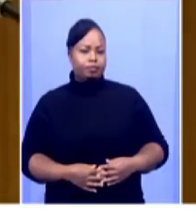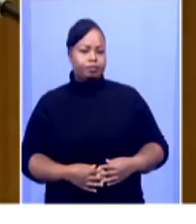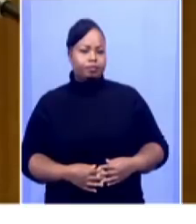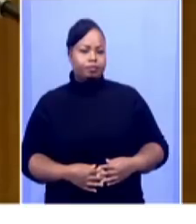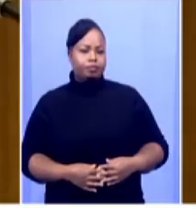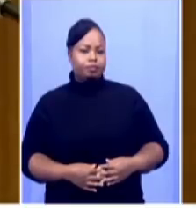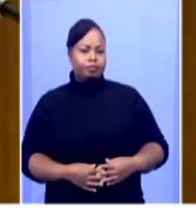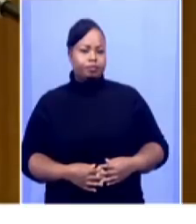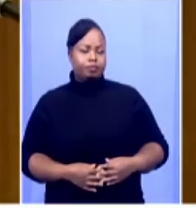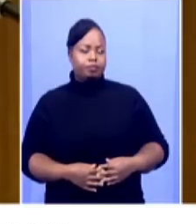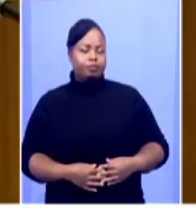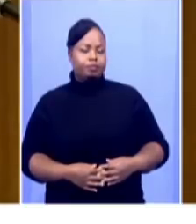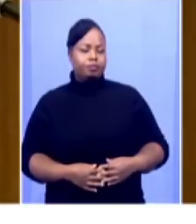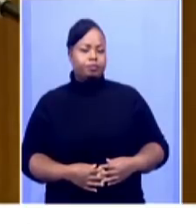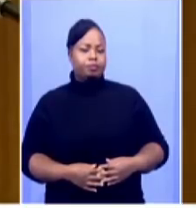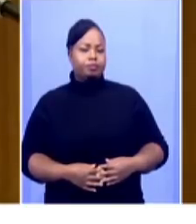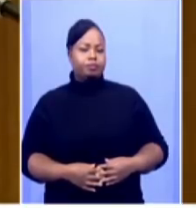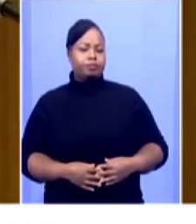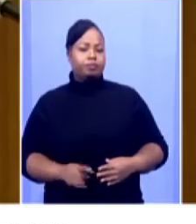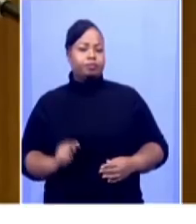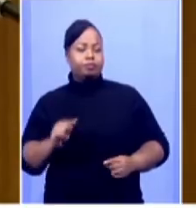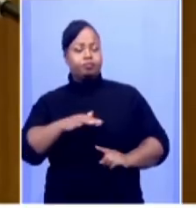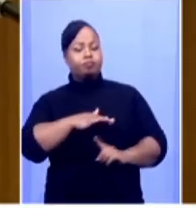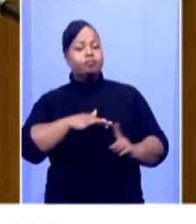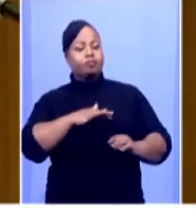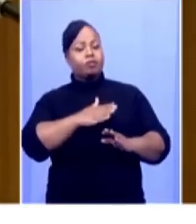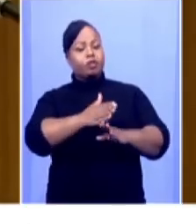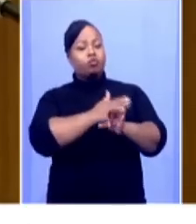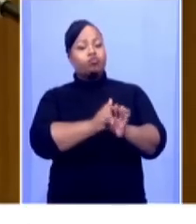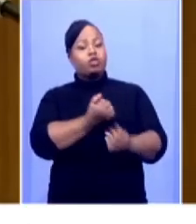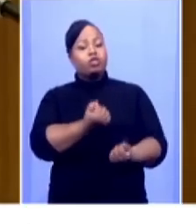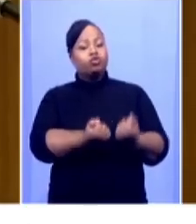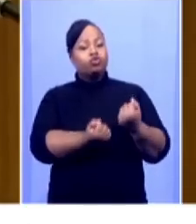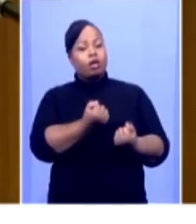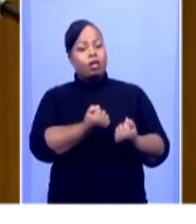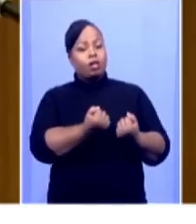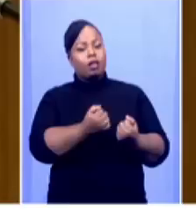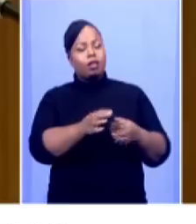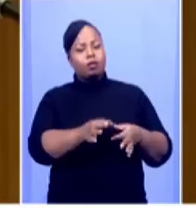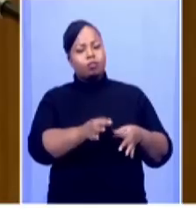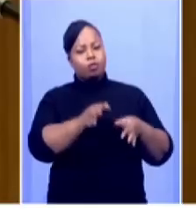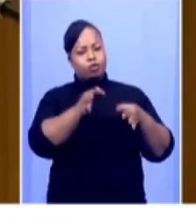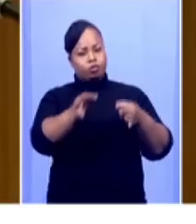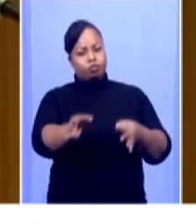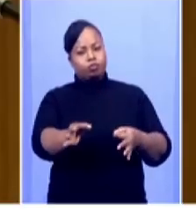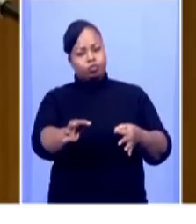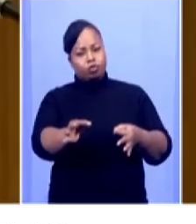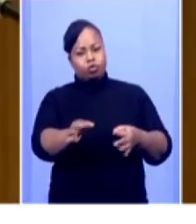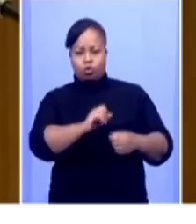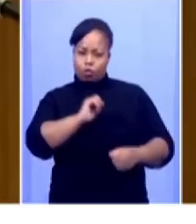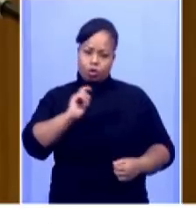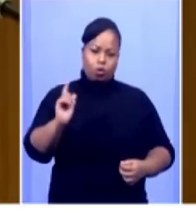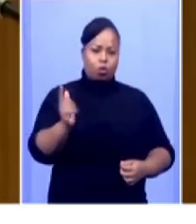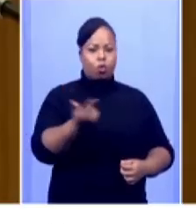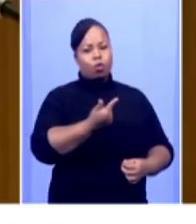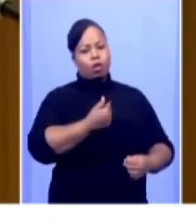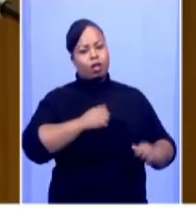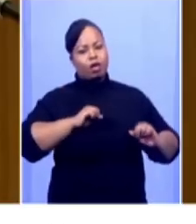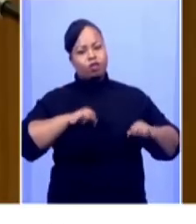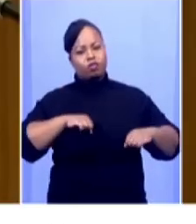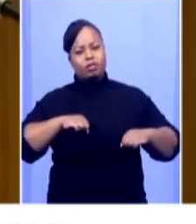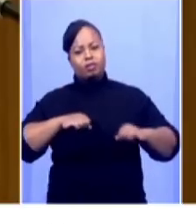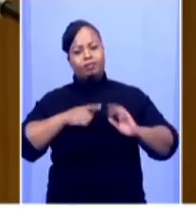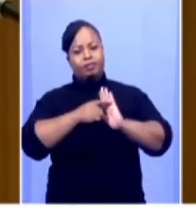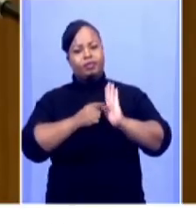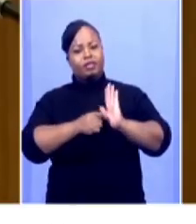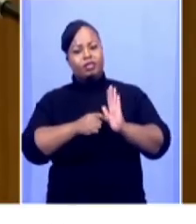In the circumstances, the pre-trial is postponed by agreement to